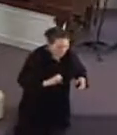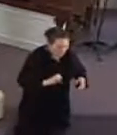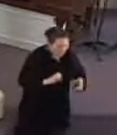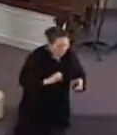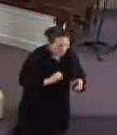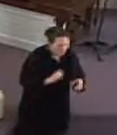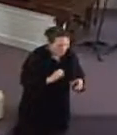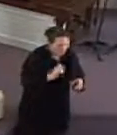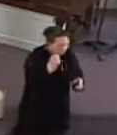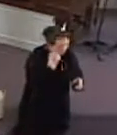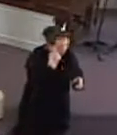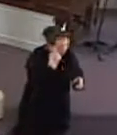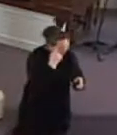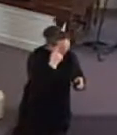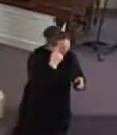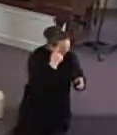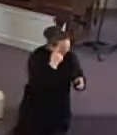fall.